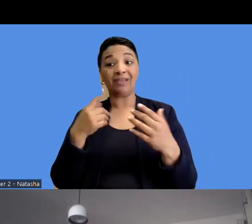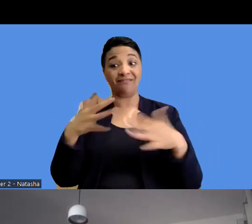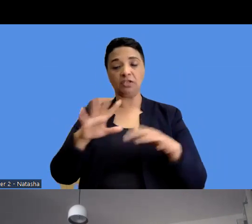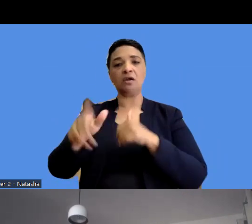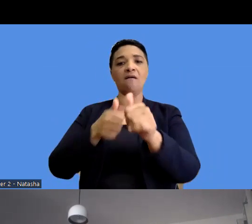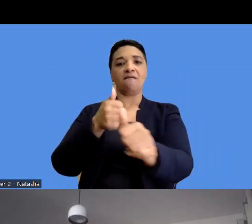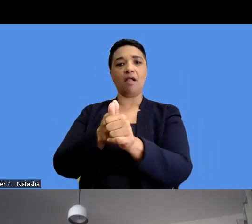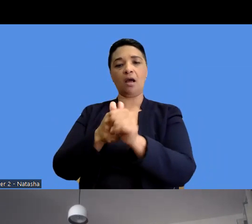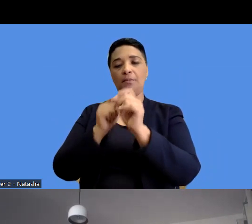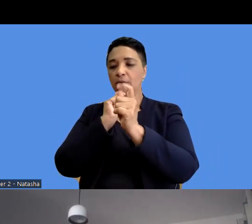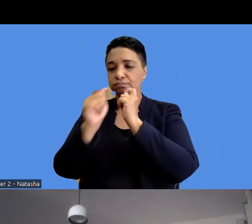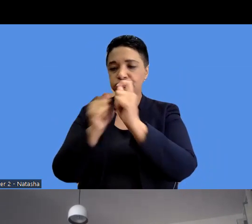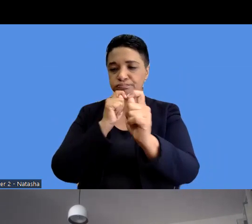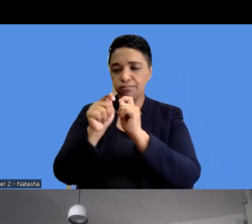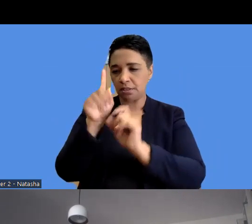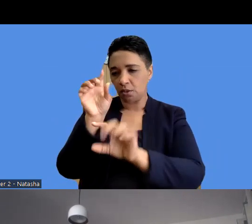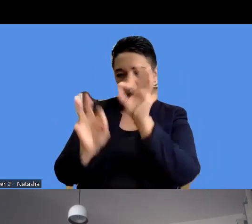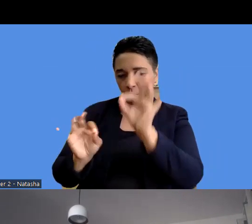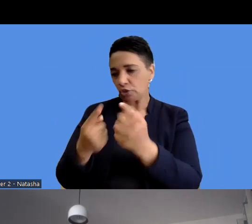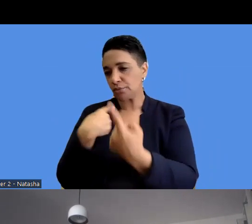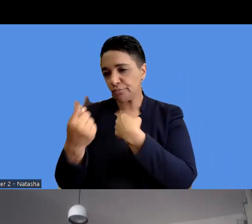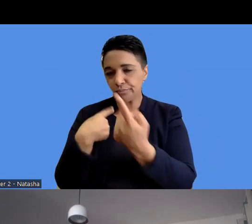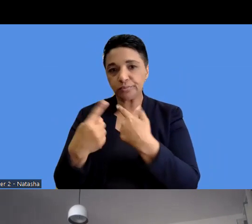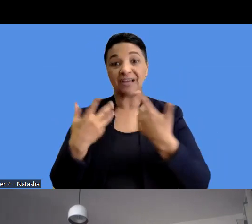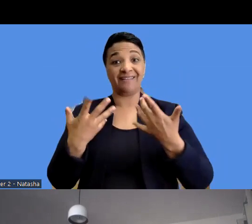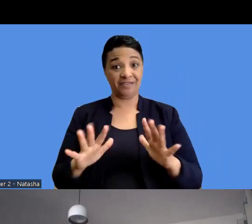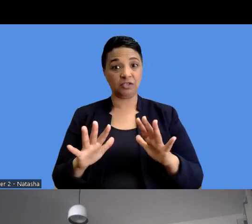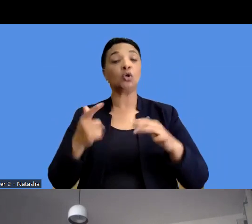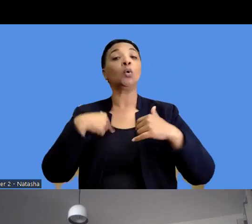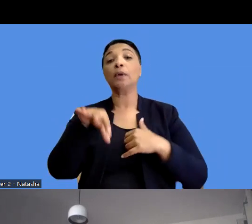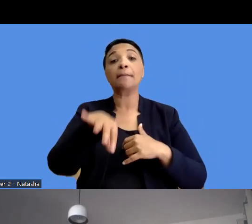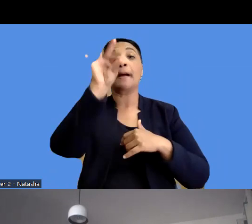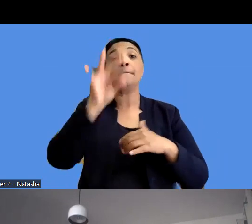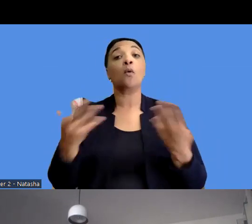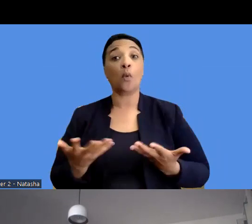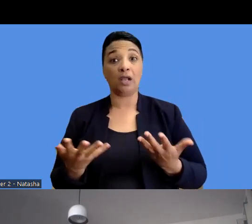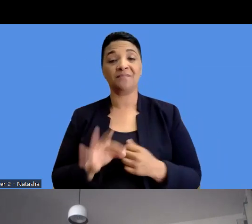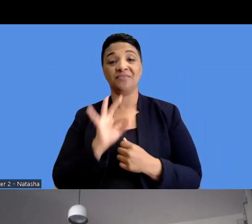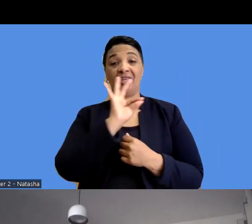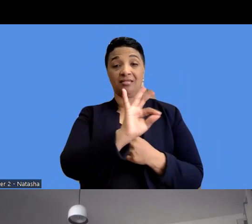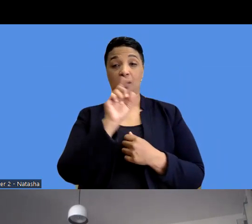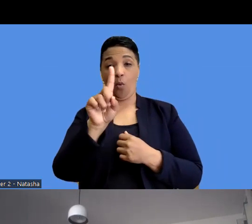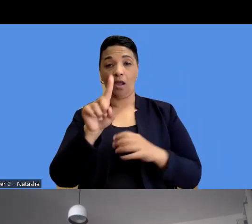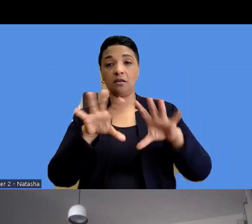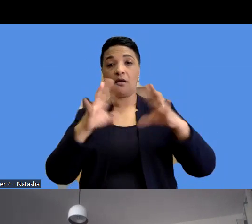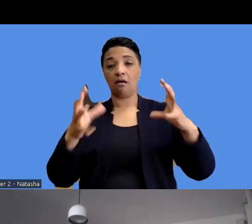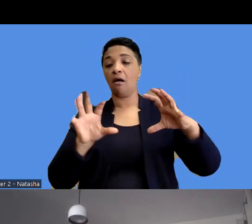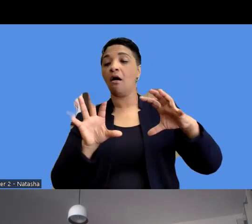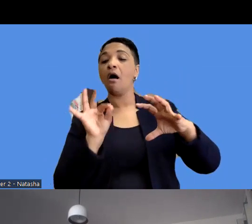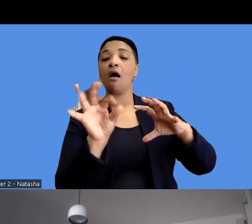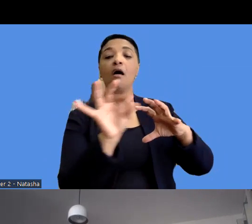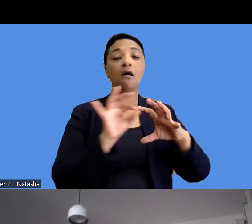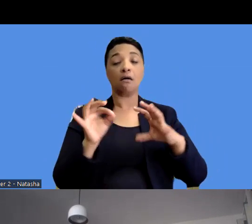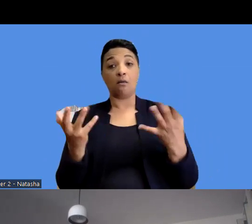informants from there. And what we found is that out of those 31 big sample,